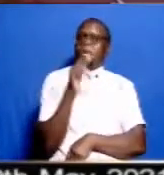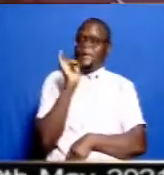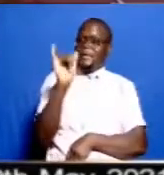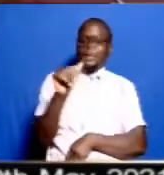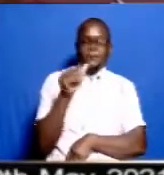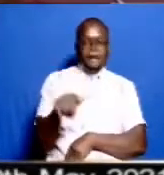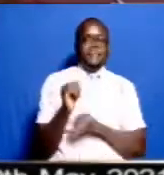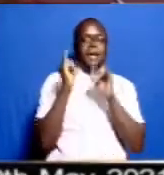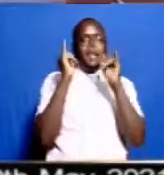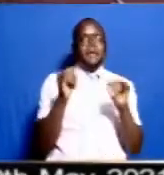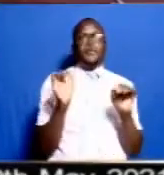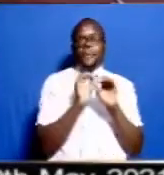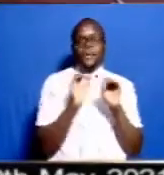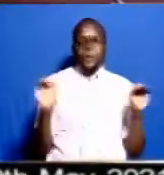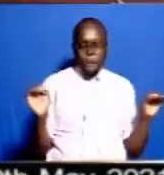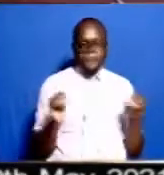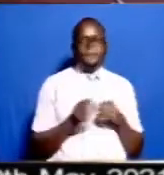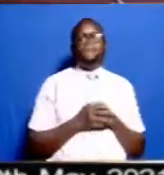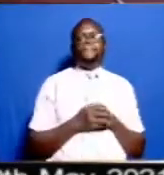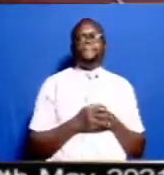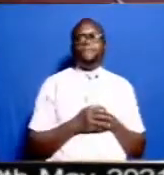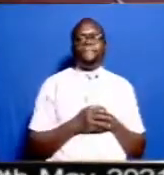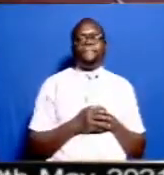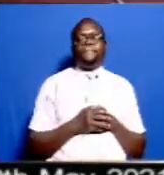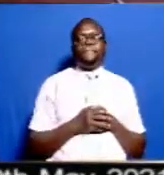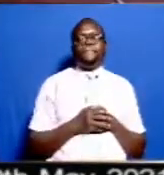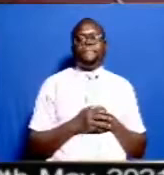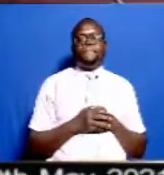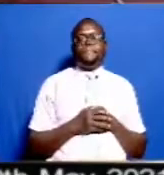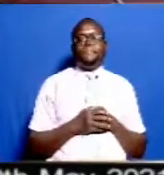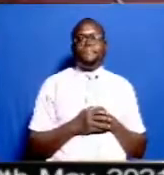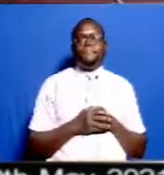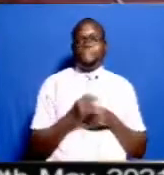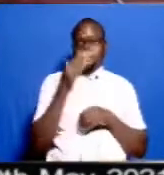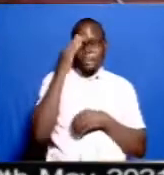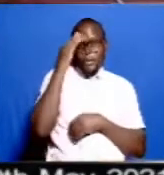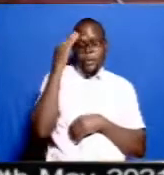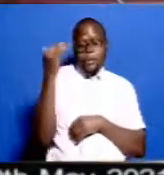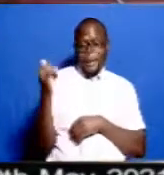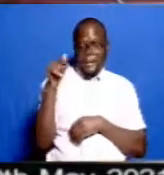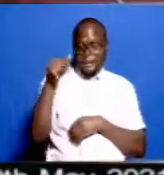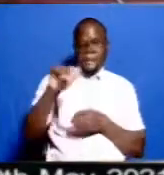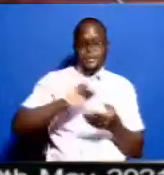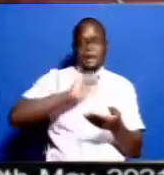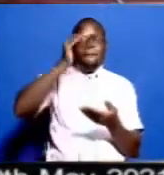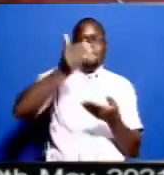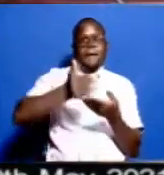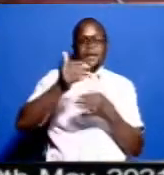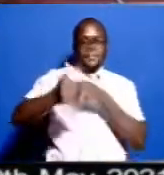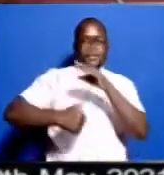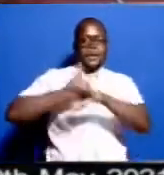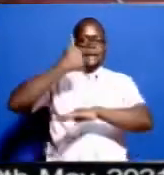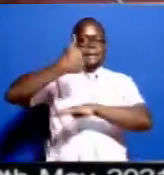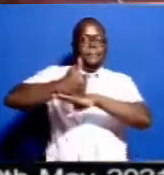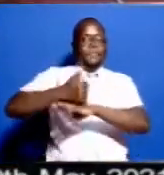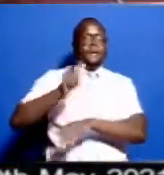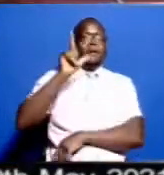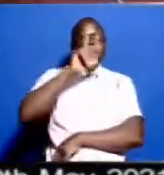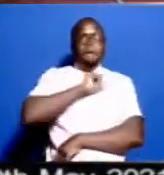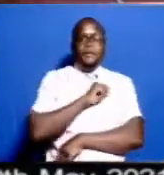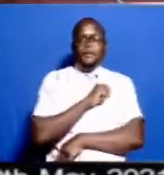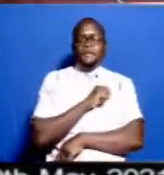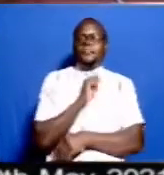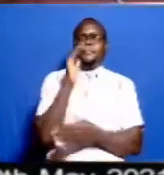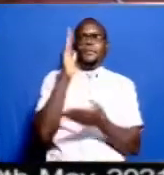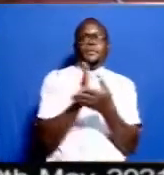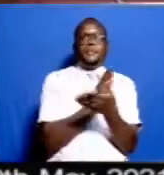a new thing, Madam Speaker, because this fund had already been established under Section